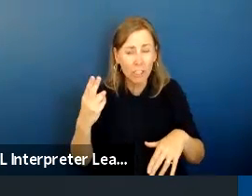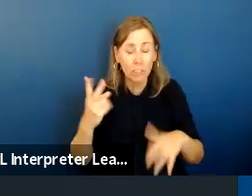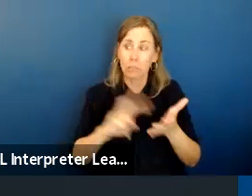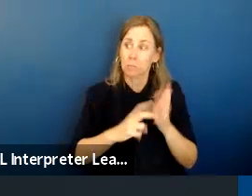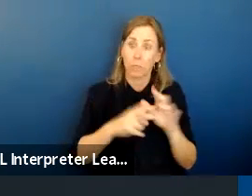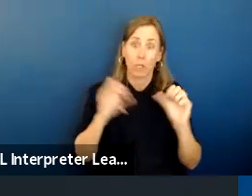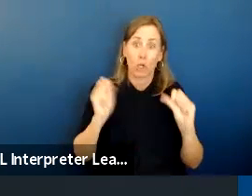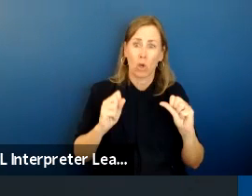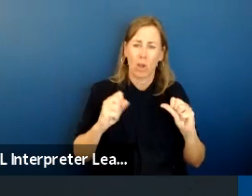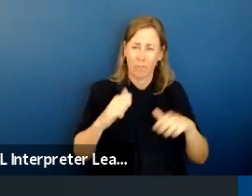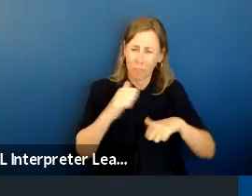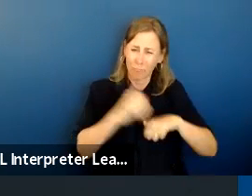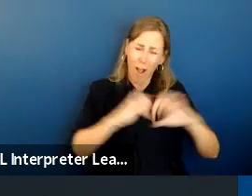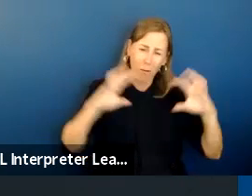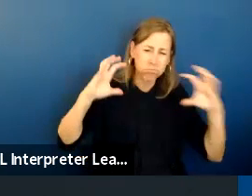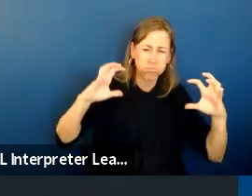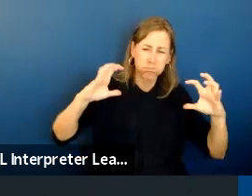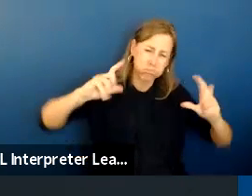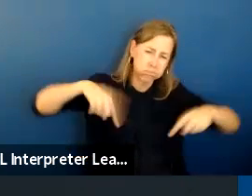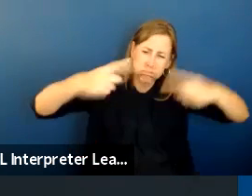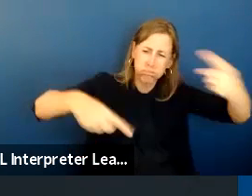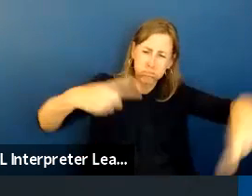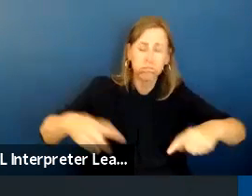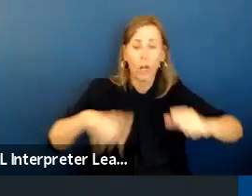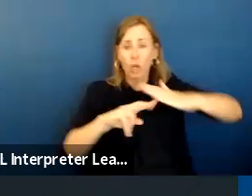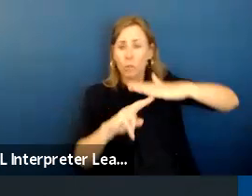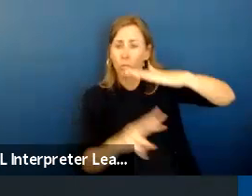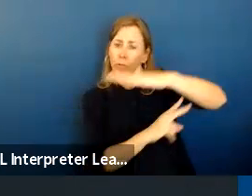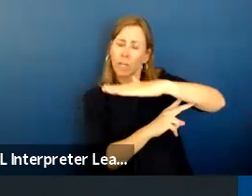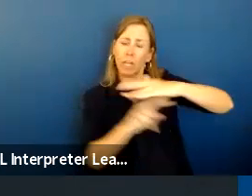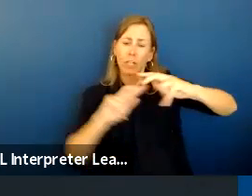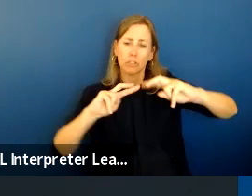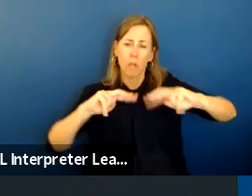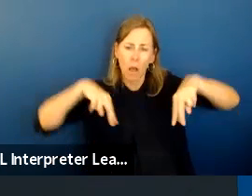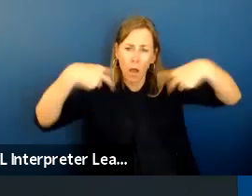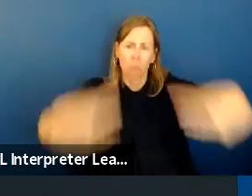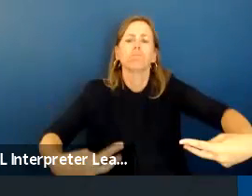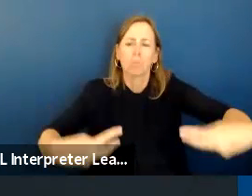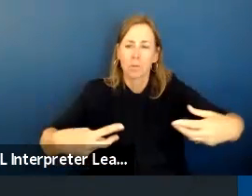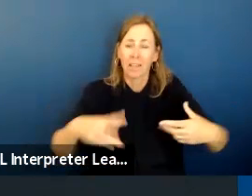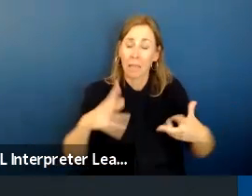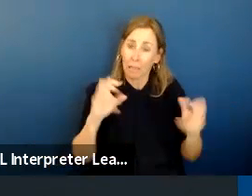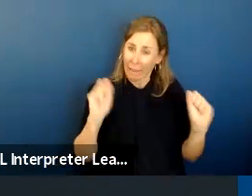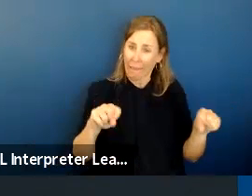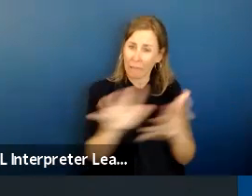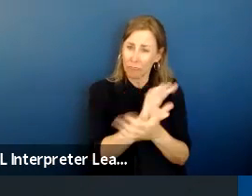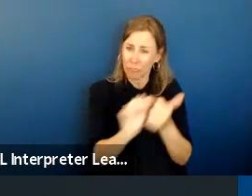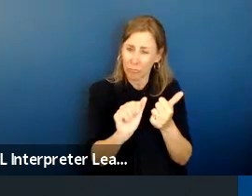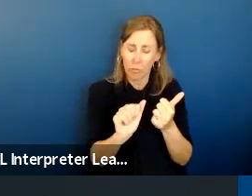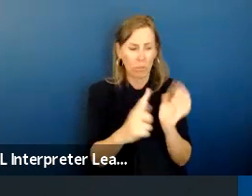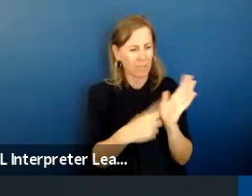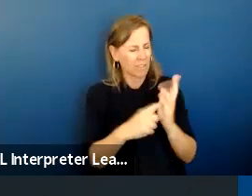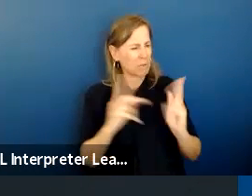out trees, and destroy buildings and bridges. It's sometimes difficult for people to visualize what a